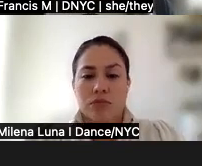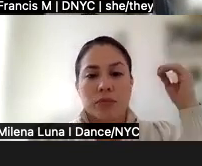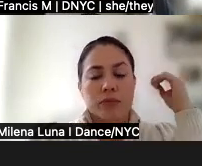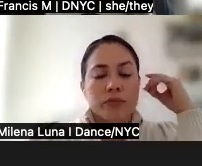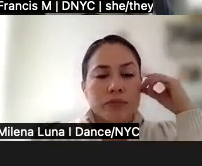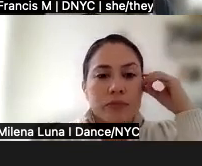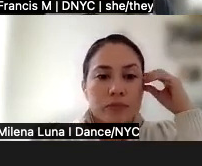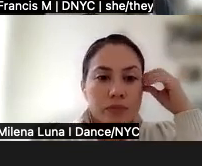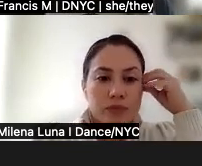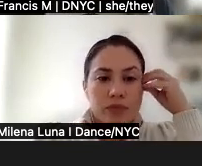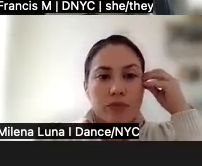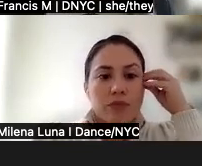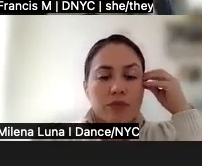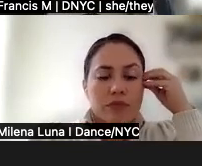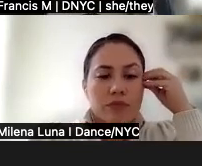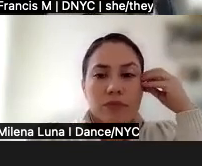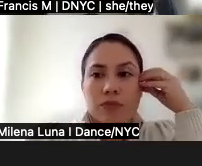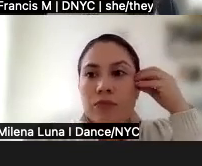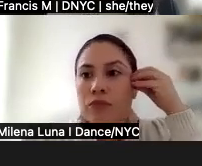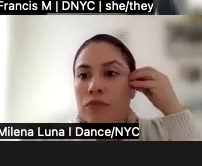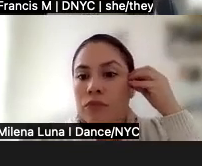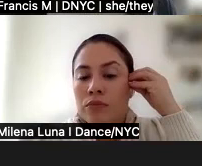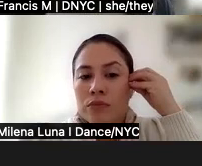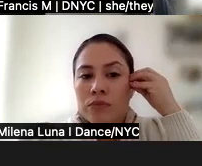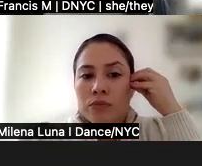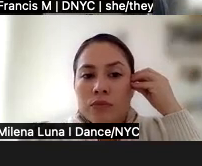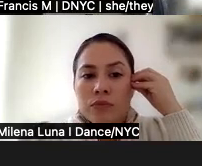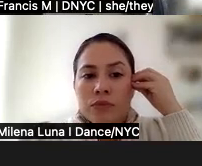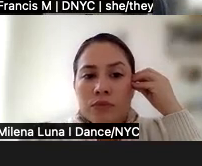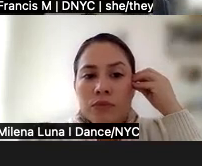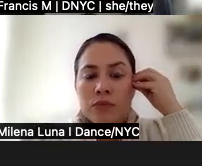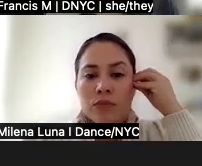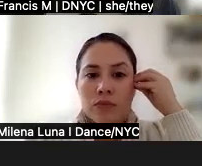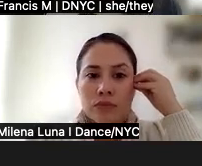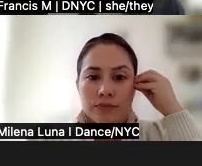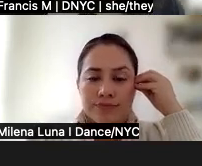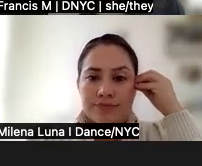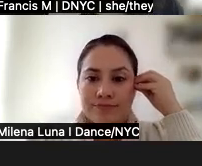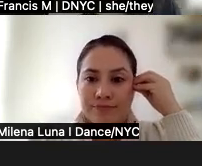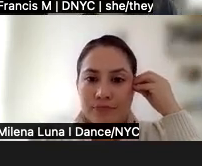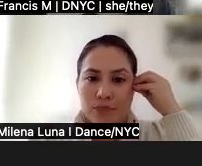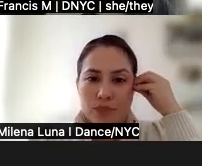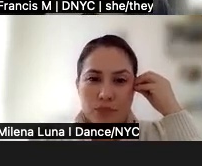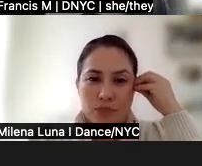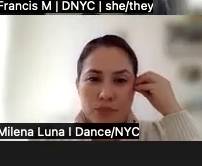your hand feature. We have limited time and material to move through. Again, please make sure that you're